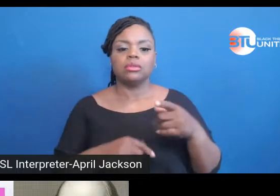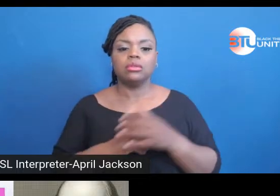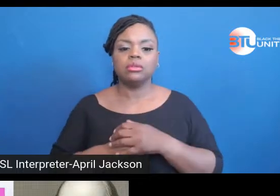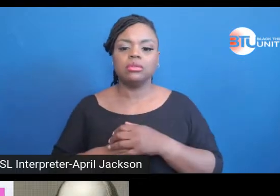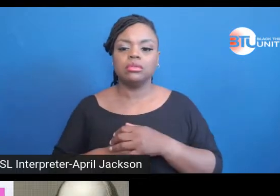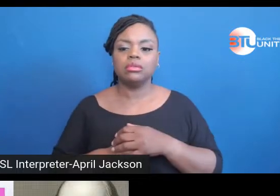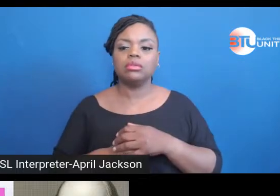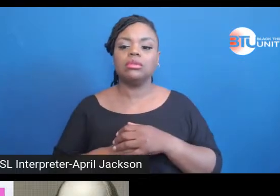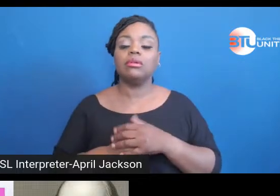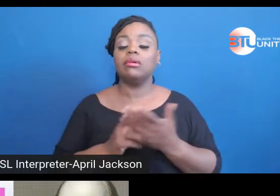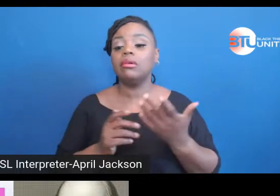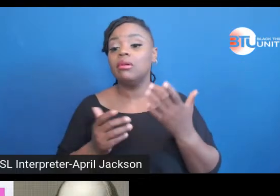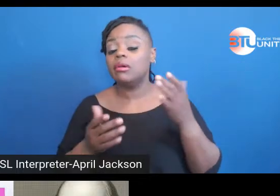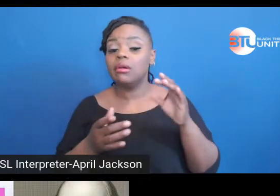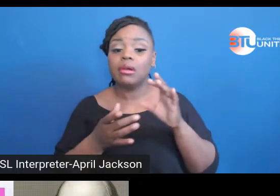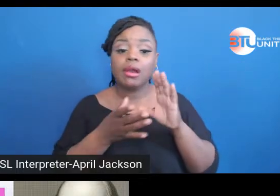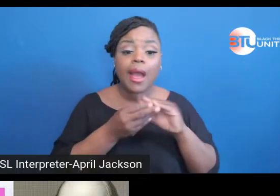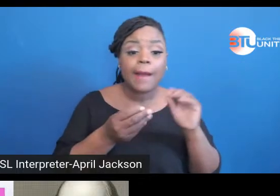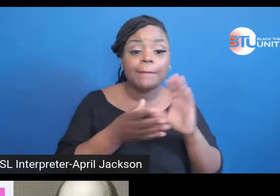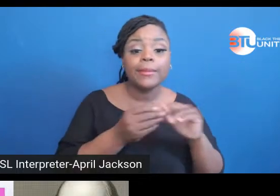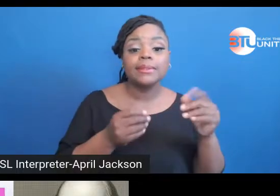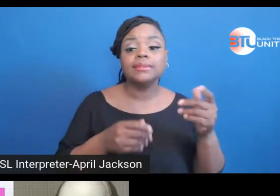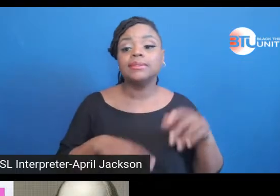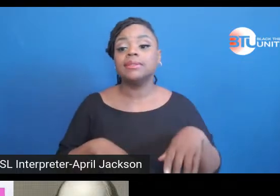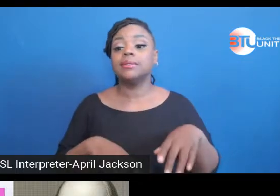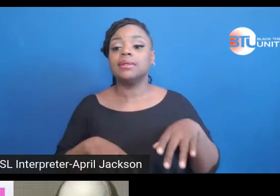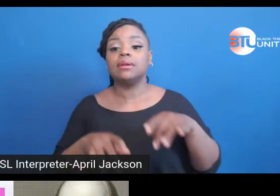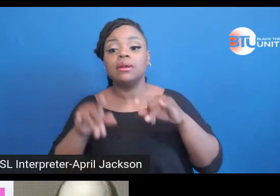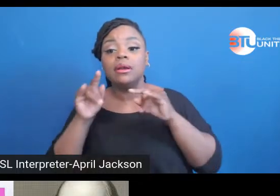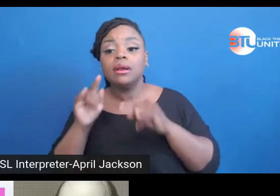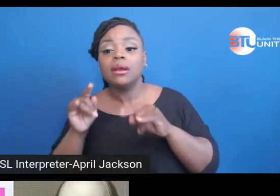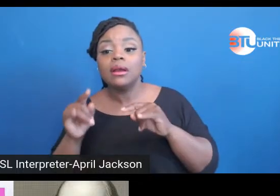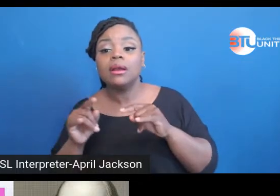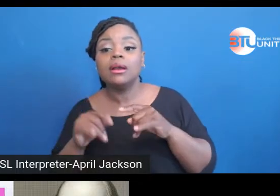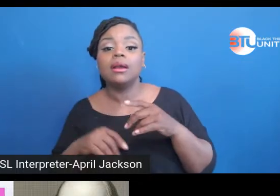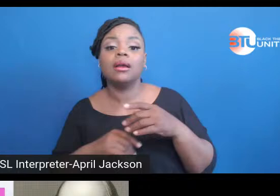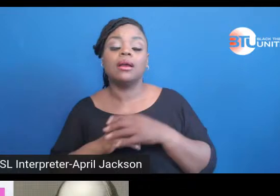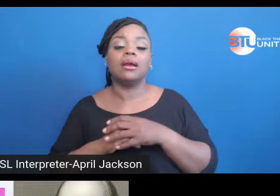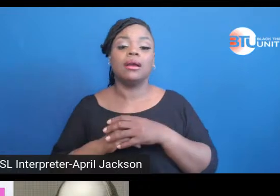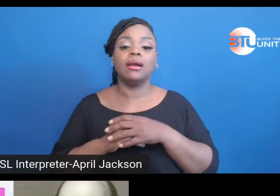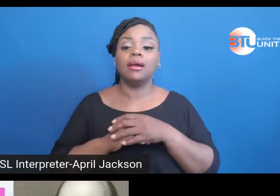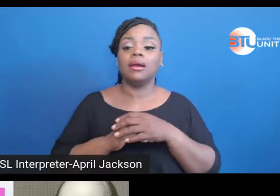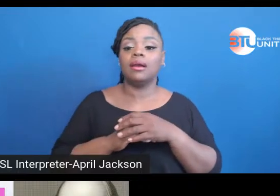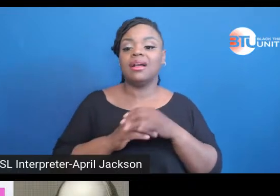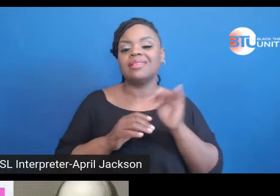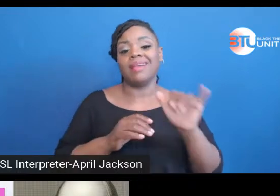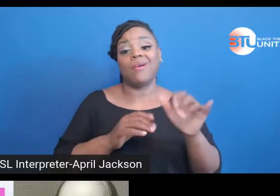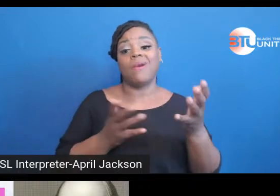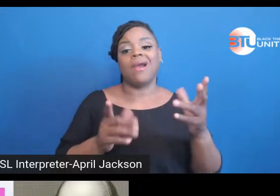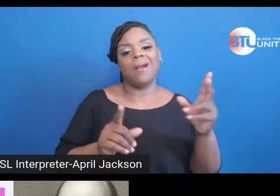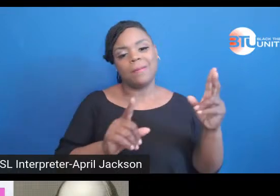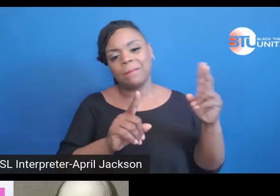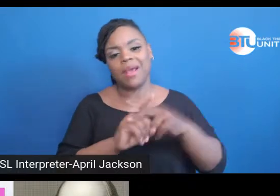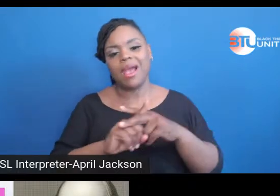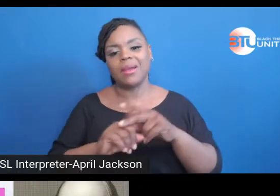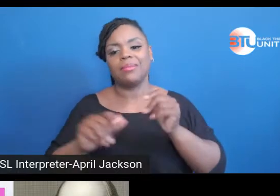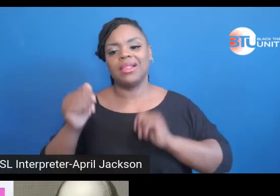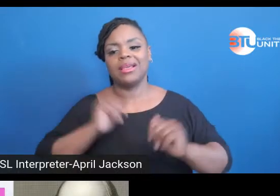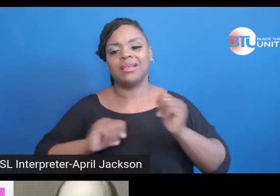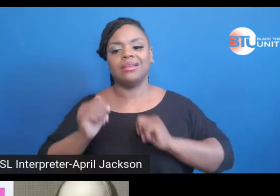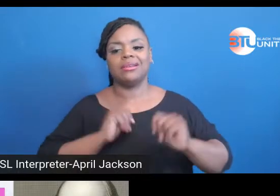parodies that would apply to the theater professionals. news reporting,